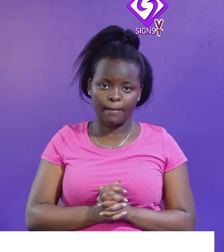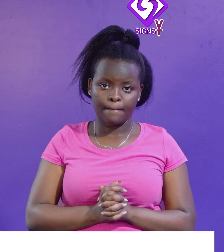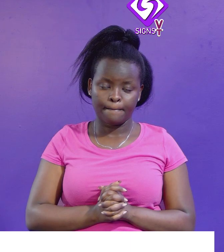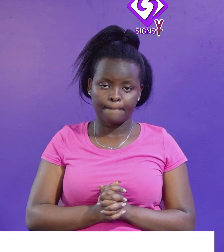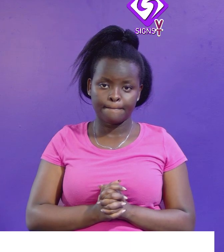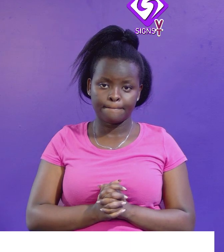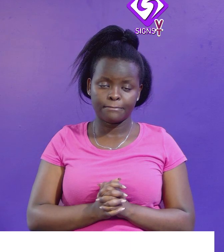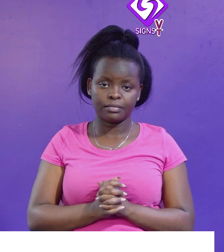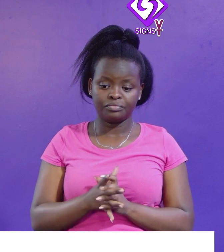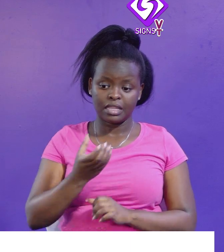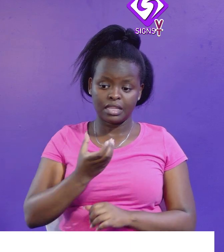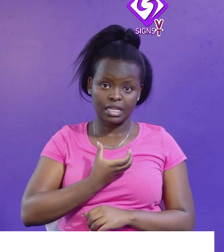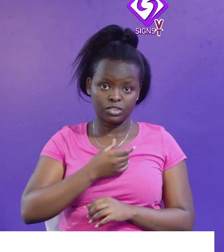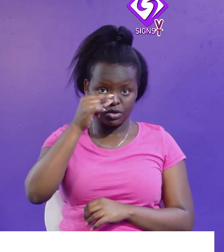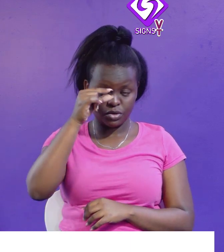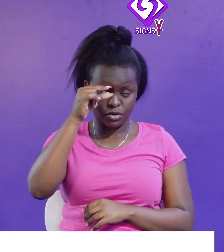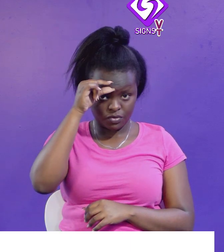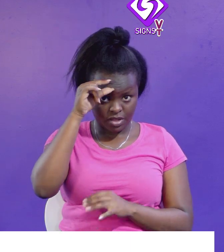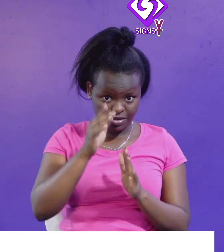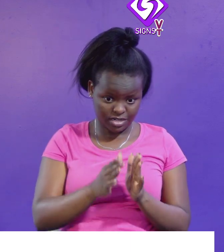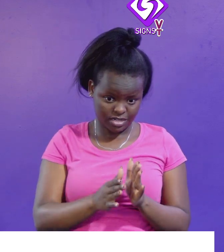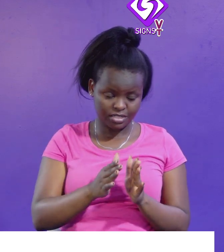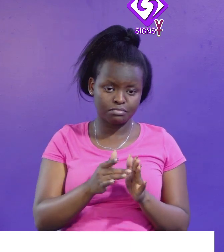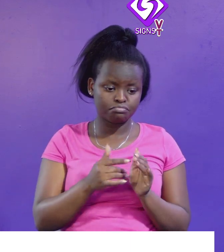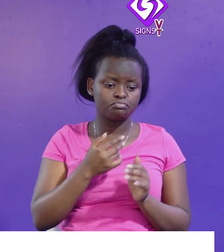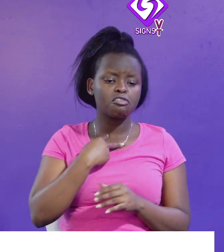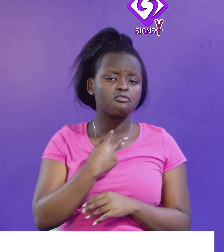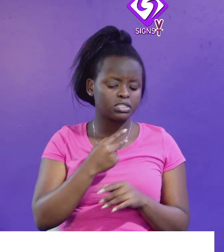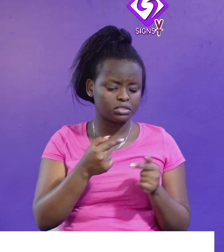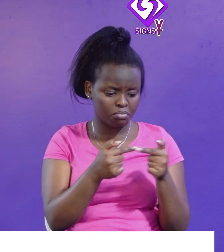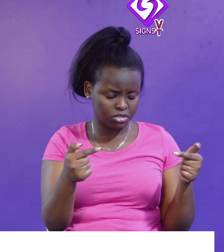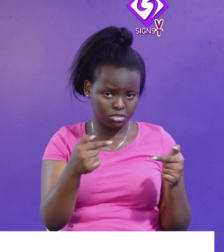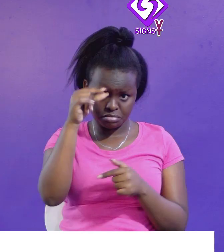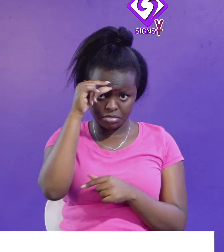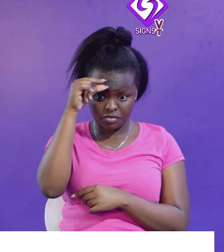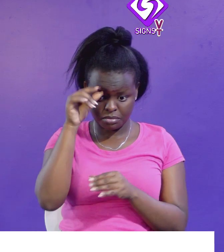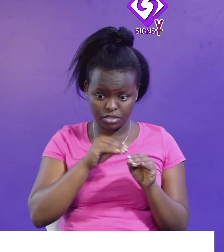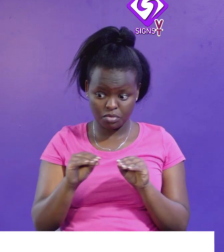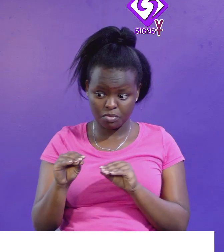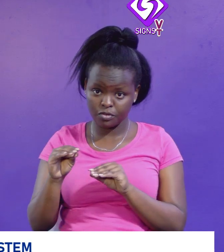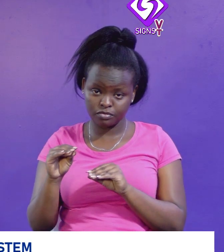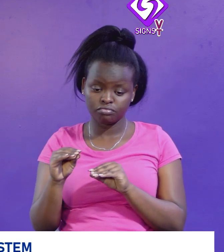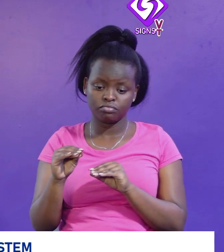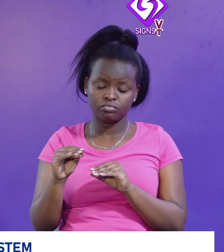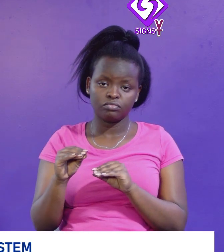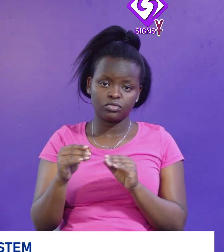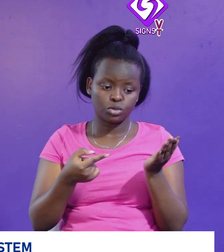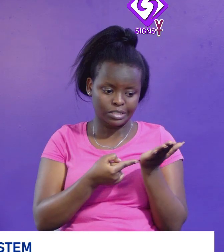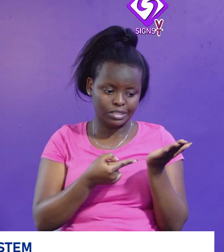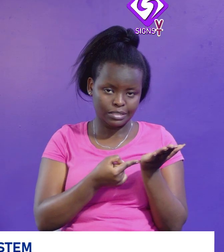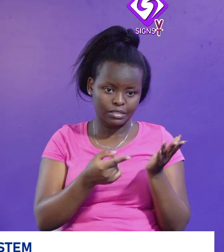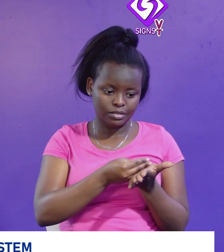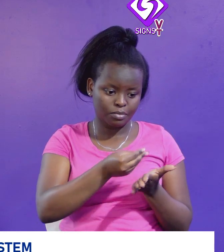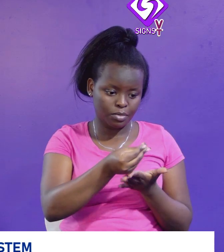The Council of Governors has voiced its continued opposition to the government's move to digitize the procurement